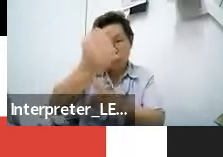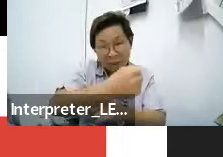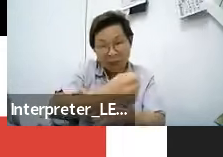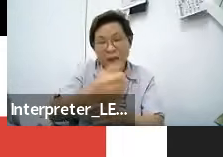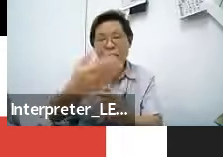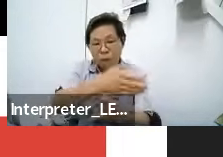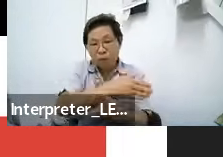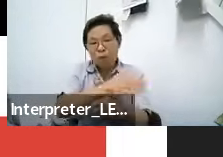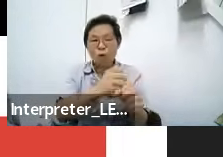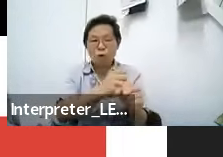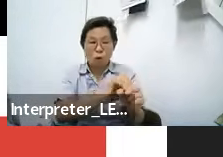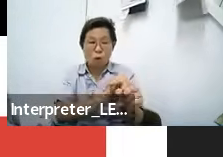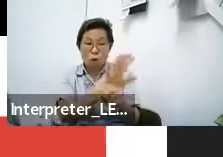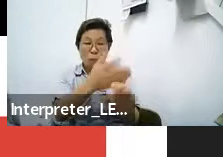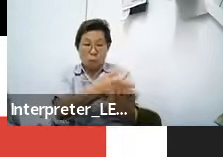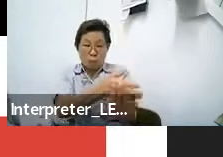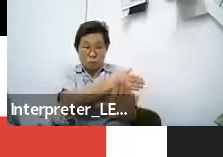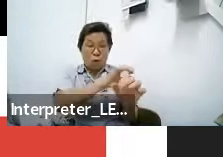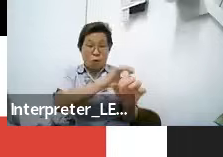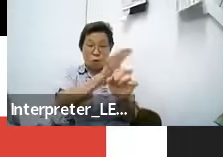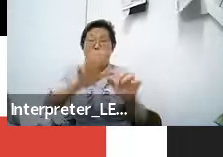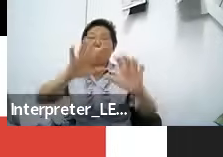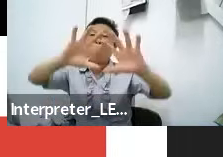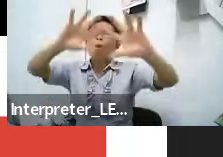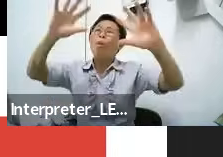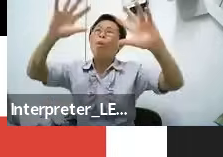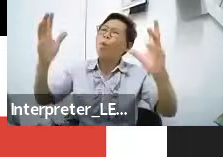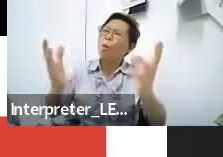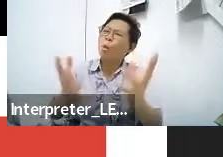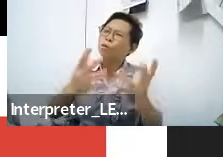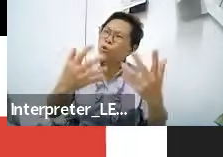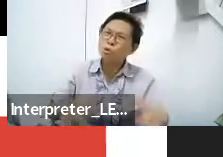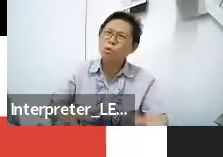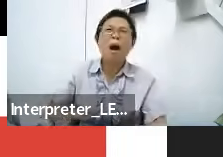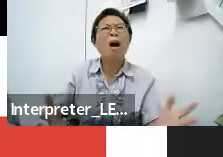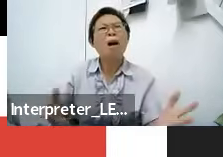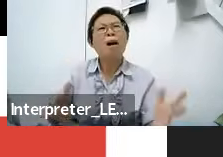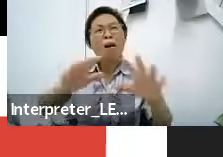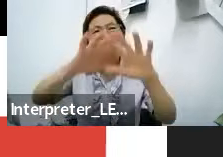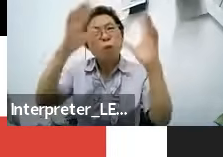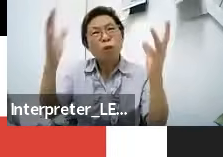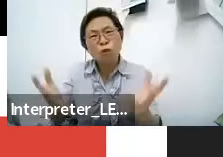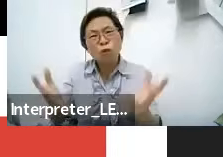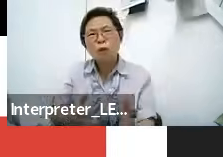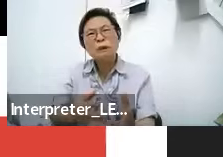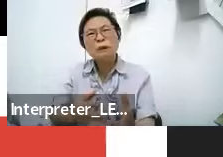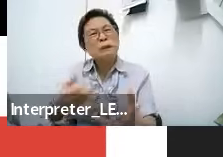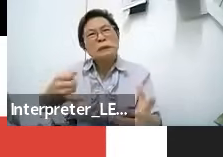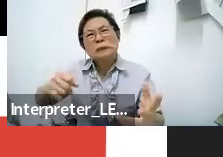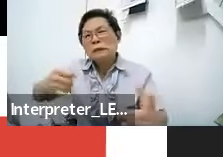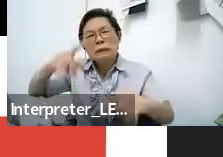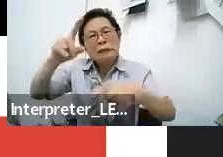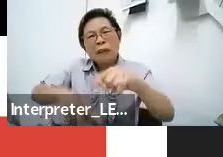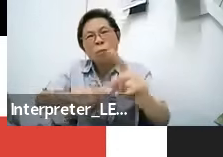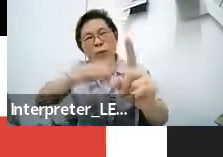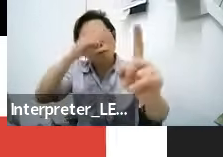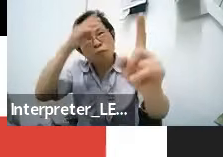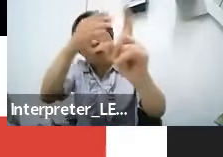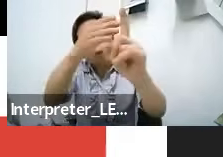before COVID-19, the world was already off track to meet the targets of the